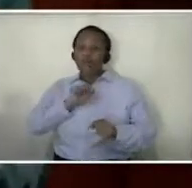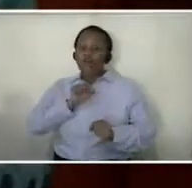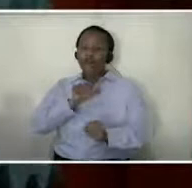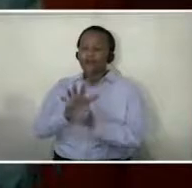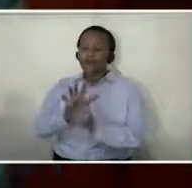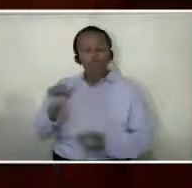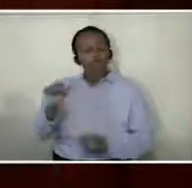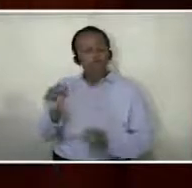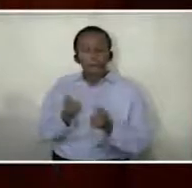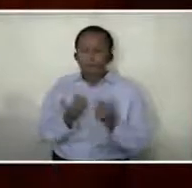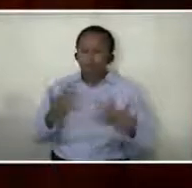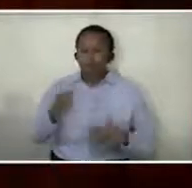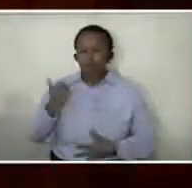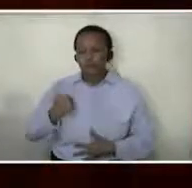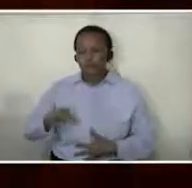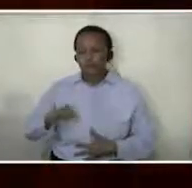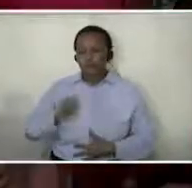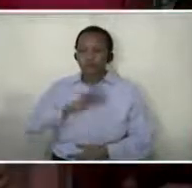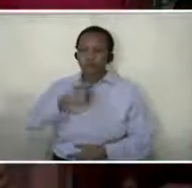I thank you.